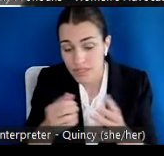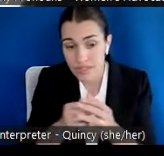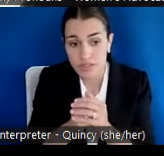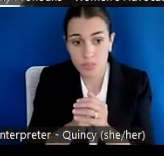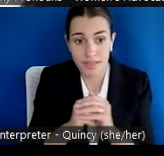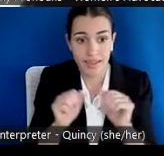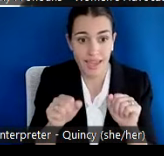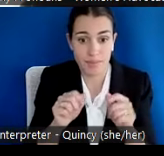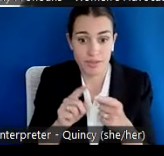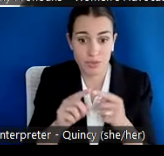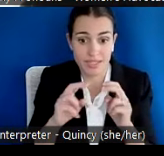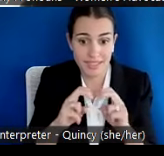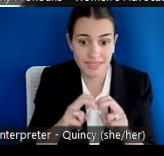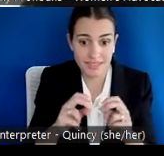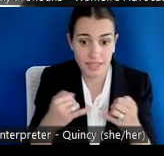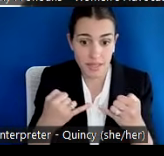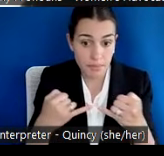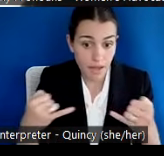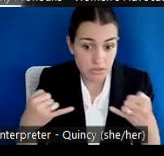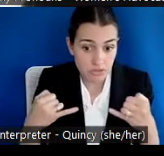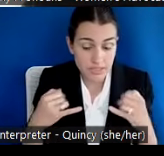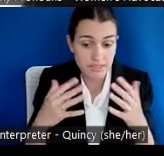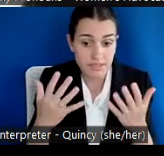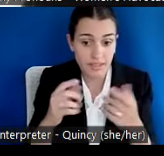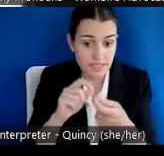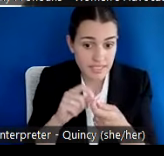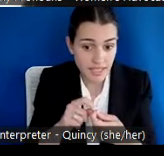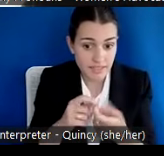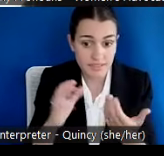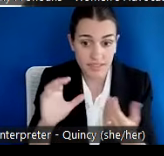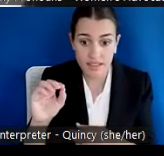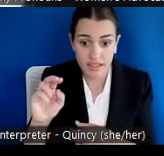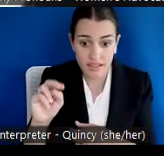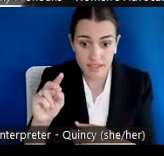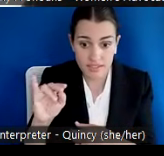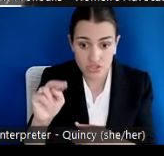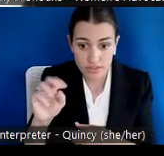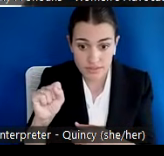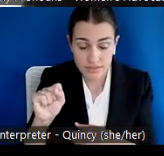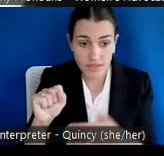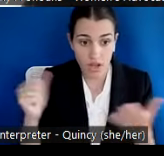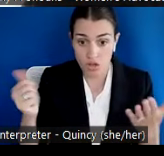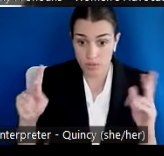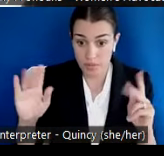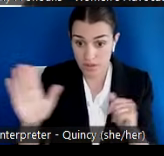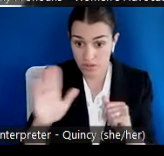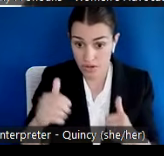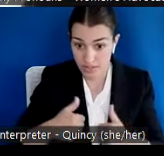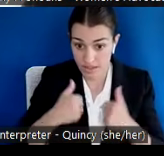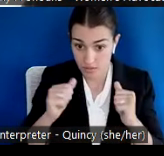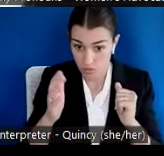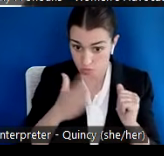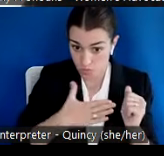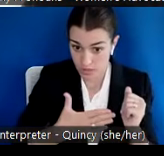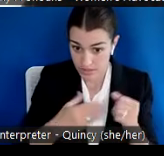that, what would be the boundaries, the details, conditions of that support, and being able to see if other people in their life would be able to provide it. And